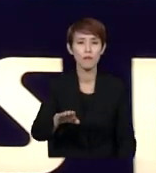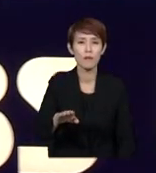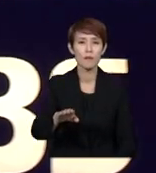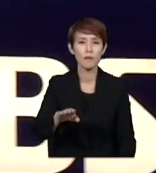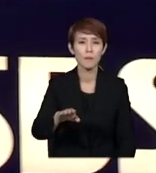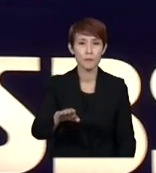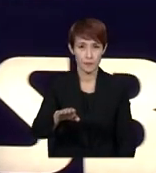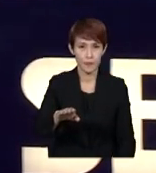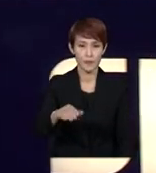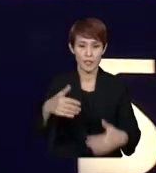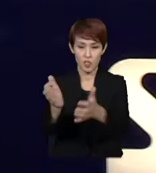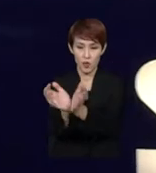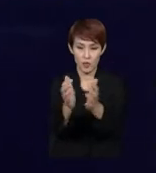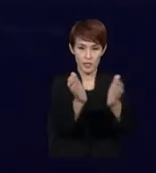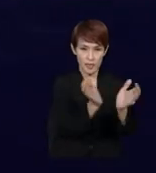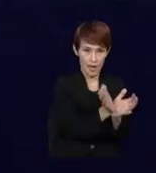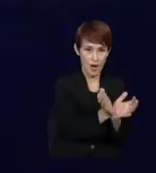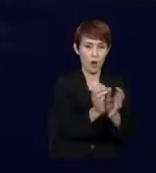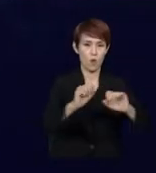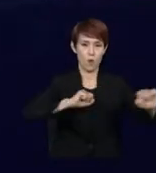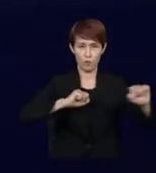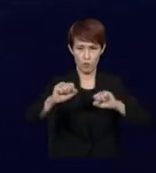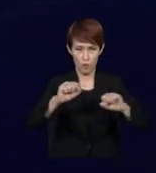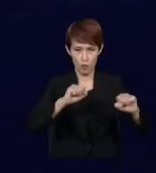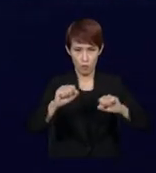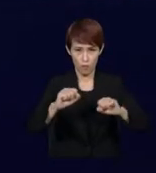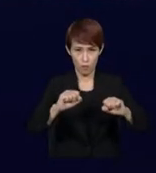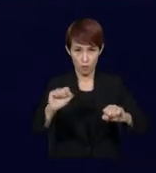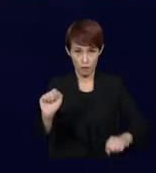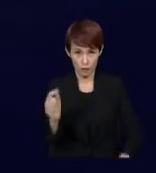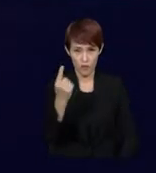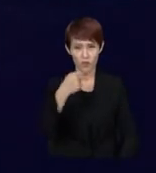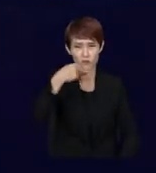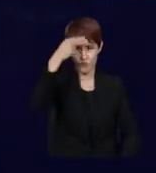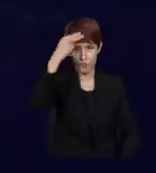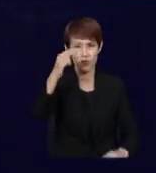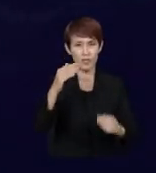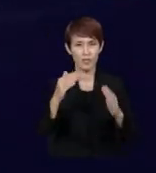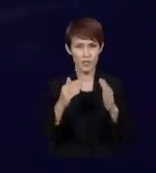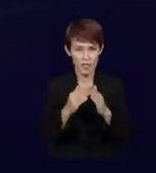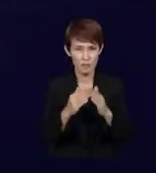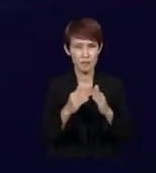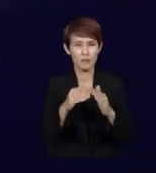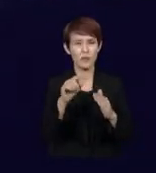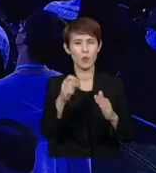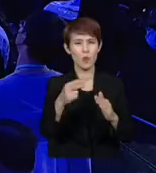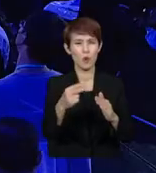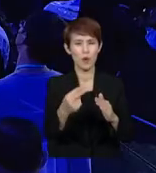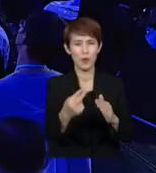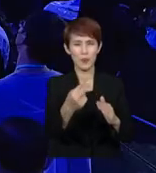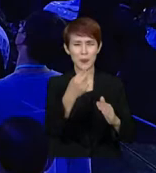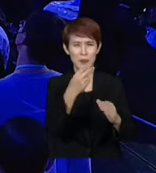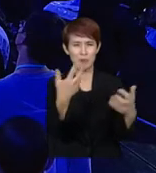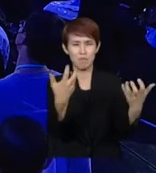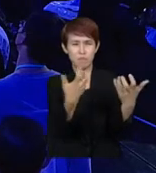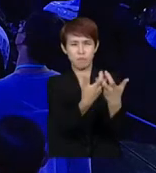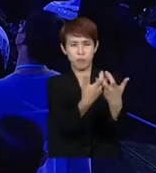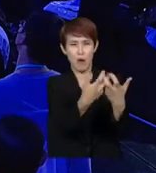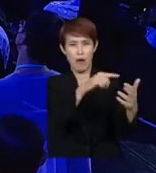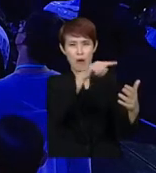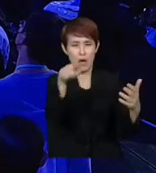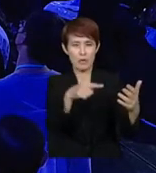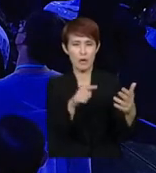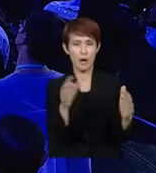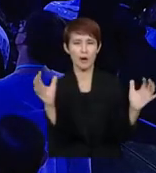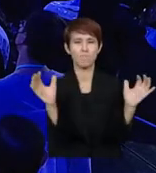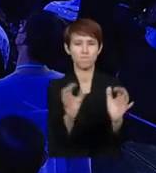in pubs or smoky back rooms, well, maybe not smoky anymore, but back stuffy back rooms somewhere, where basically the person is